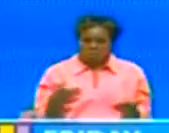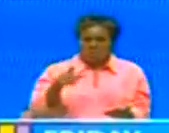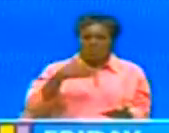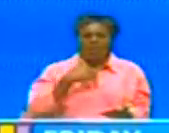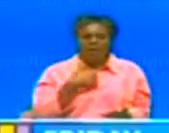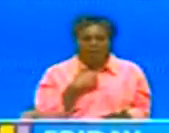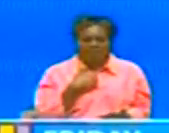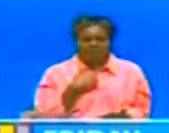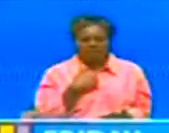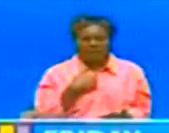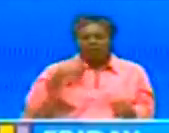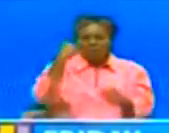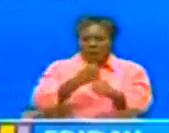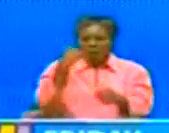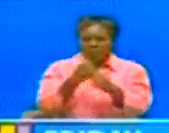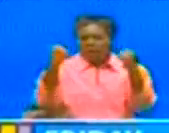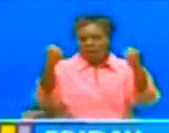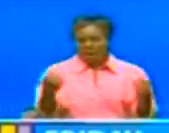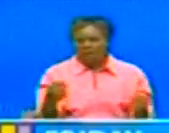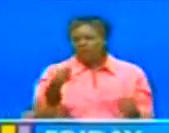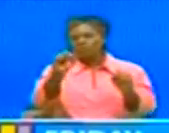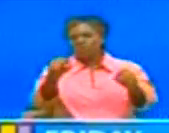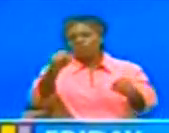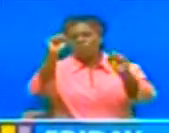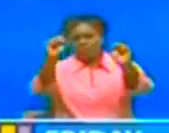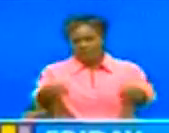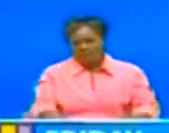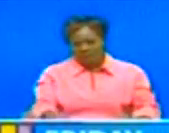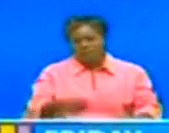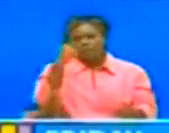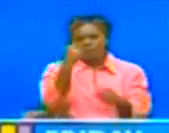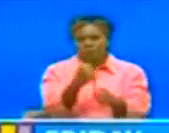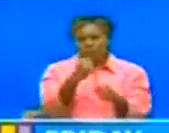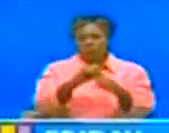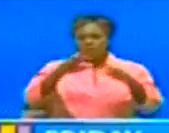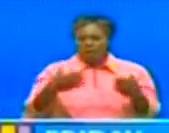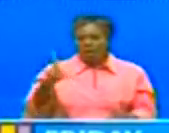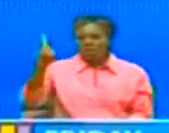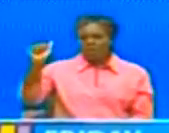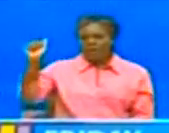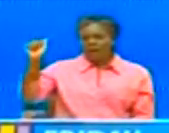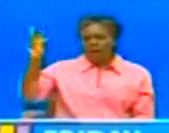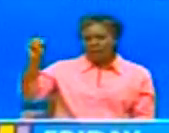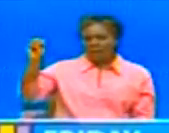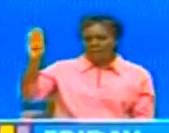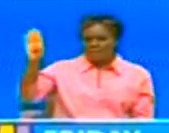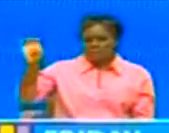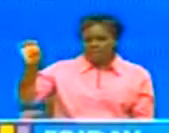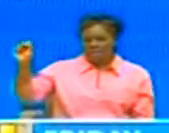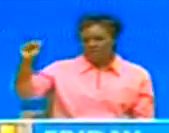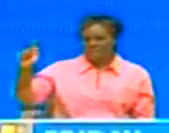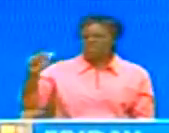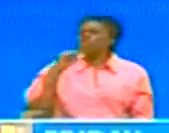also, you know, to work hard as much as you can, uh-huh. You know, to do your damnedest. Uh-huh. Okay. Not